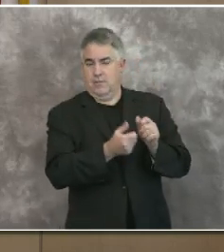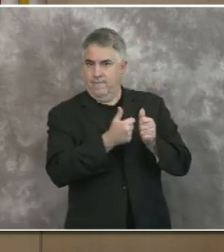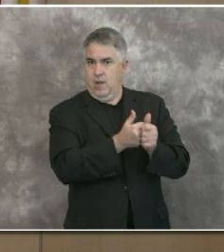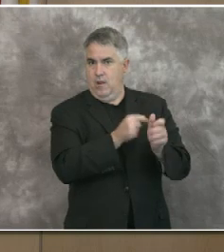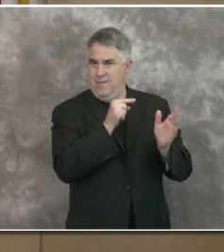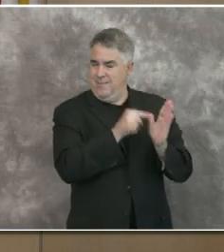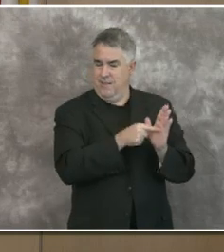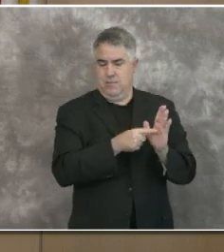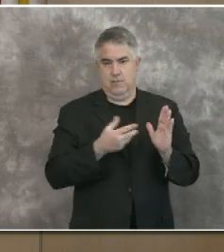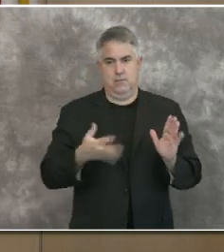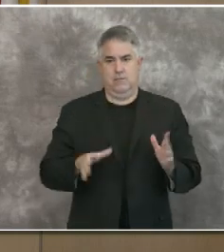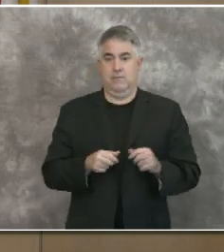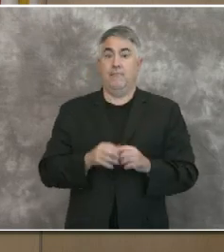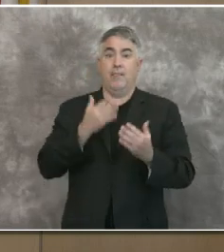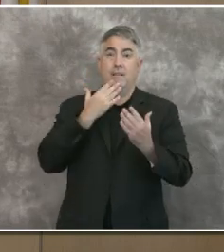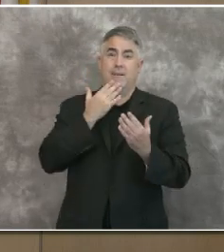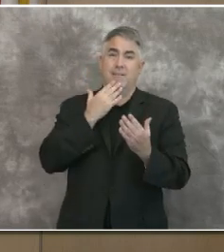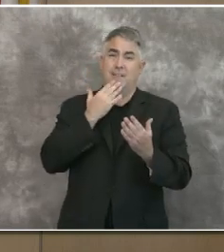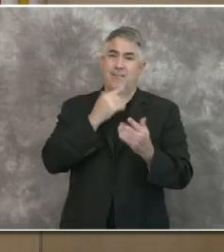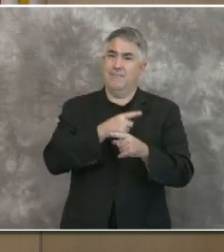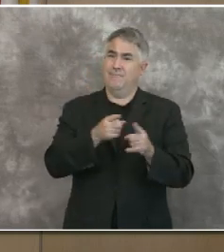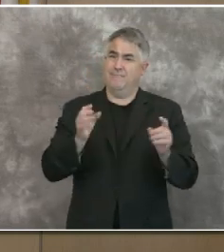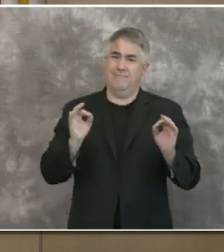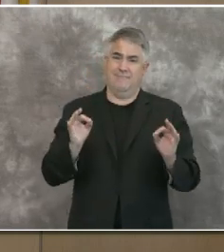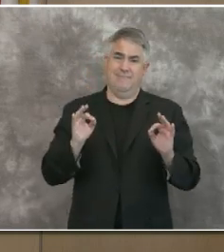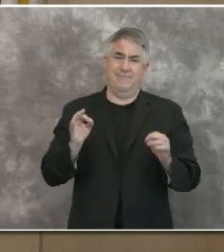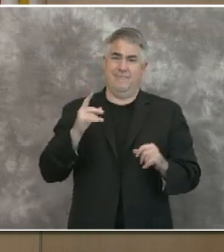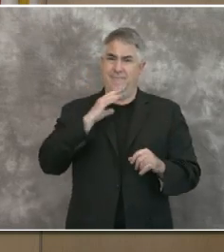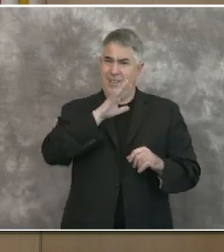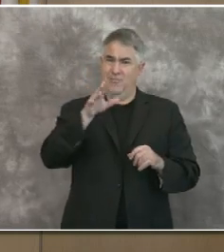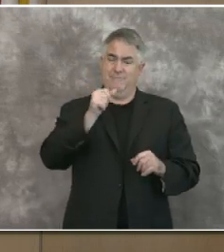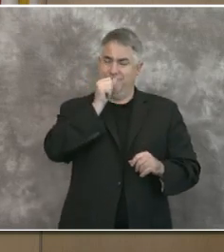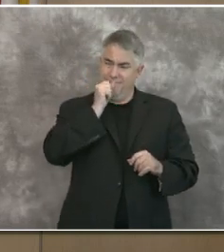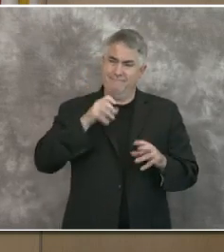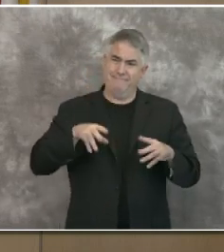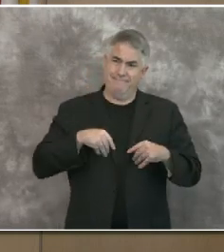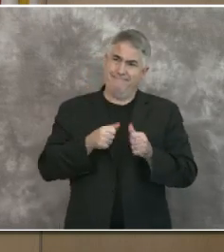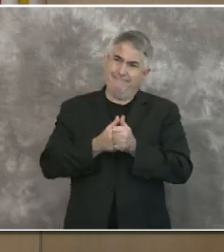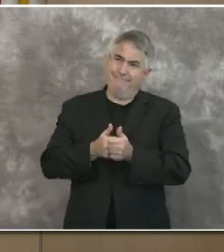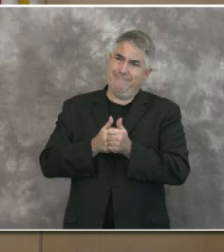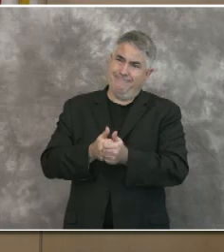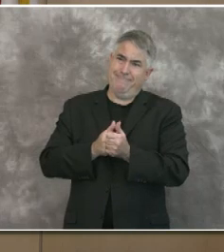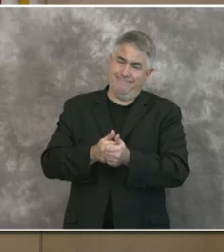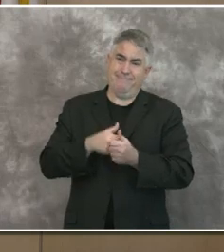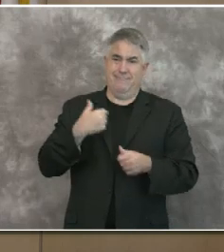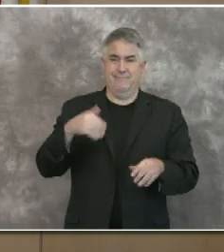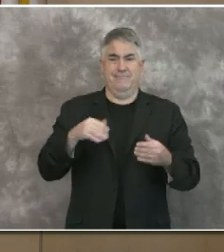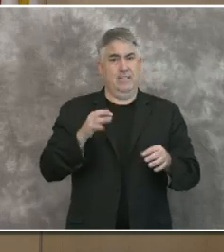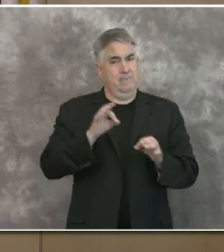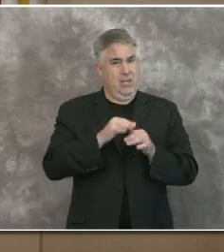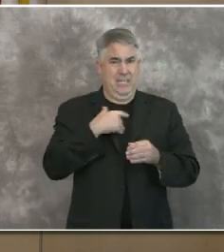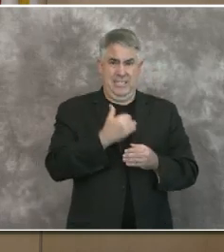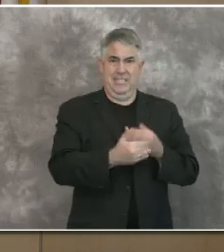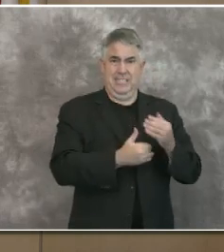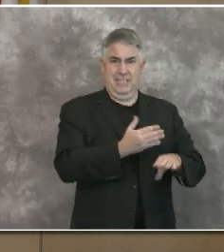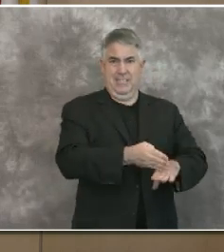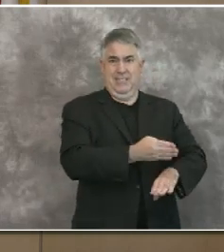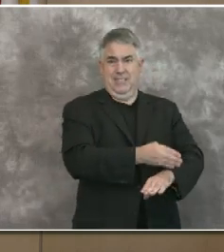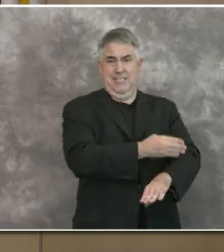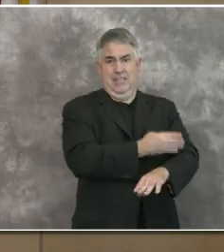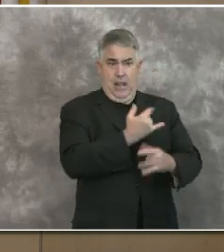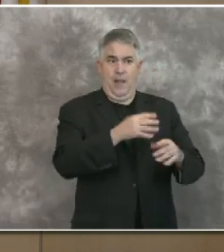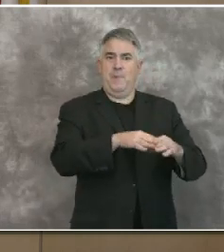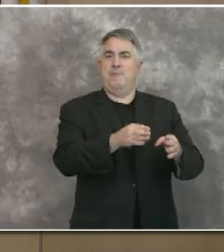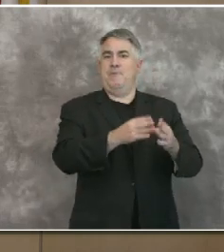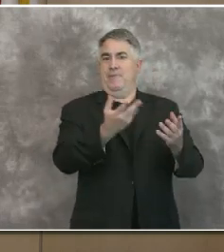thank everyone throughout the county for your support as we expand our activities and open up our businesses. Now,